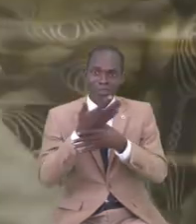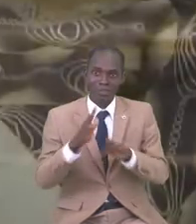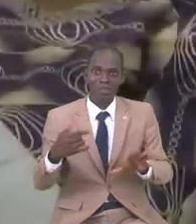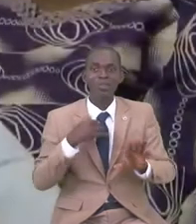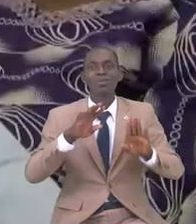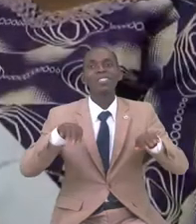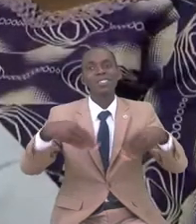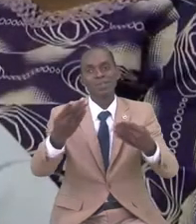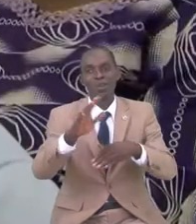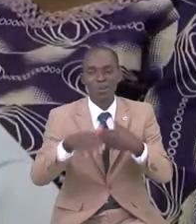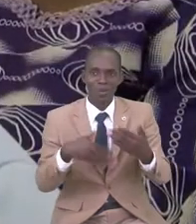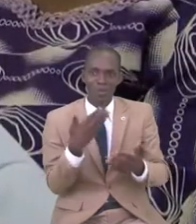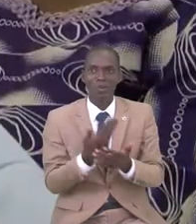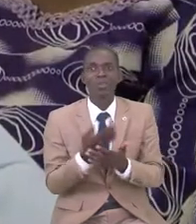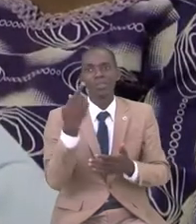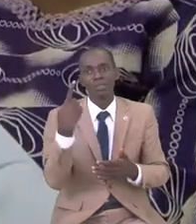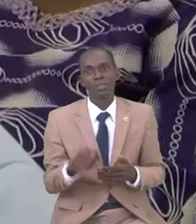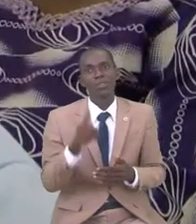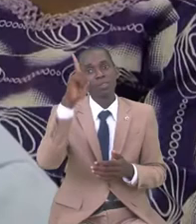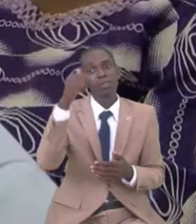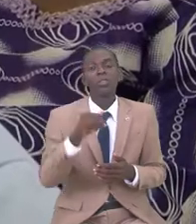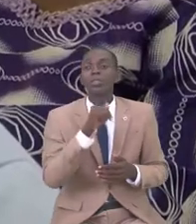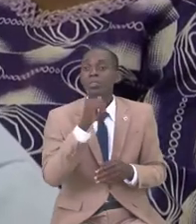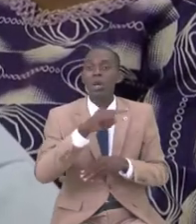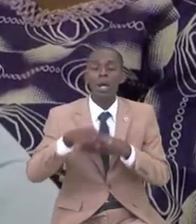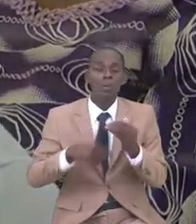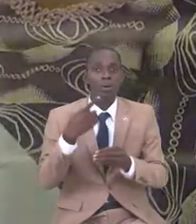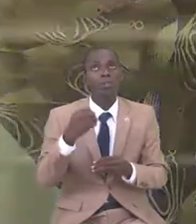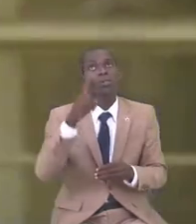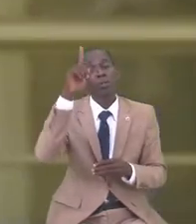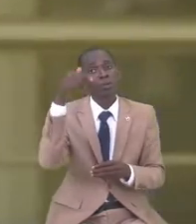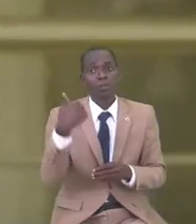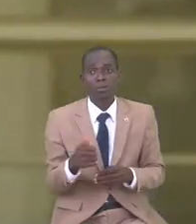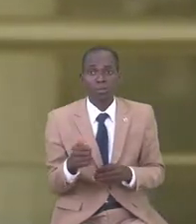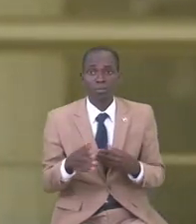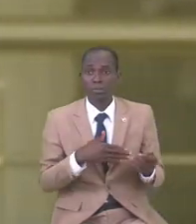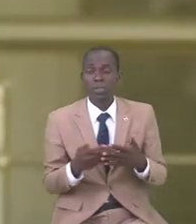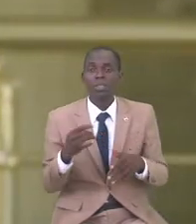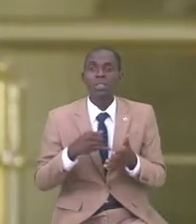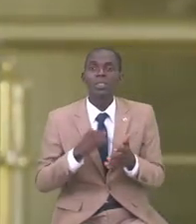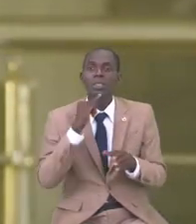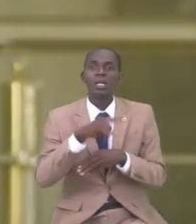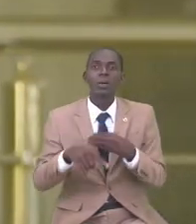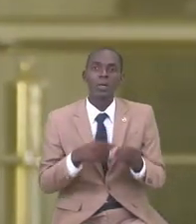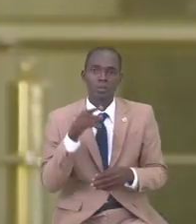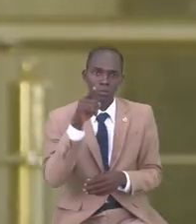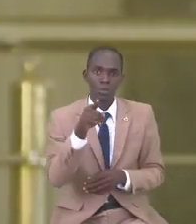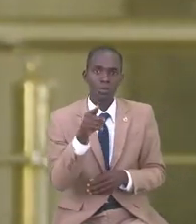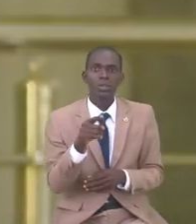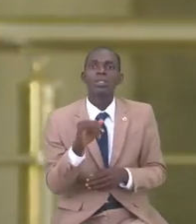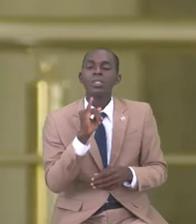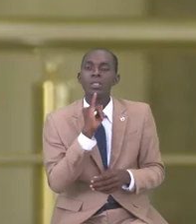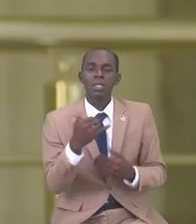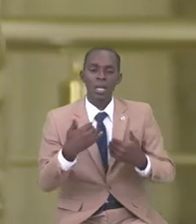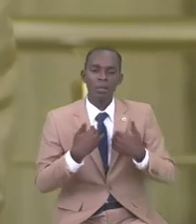the money. It's not about offering, it's about you having the key in your